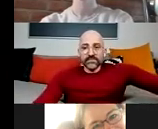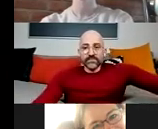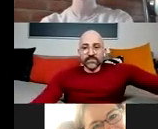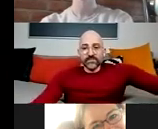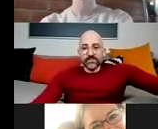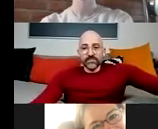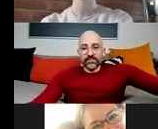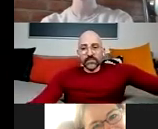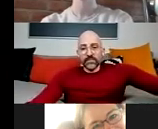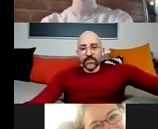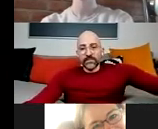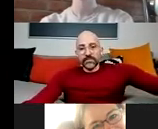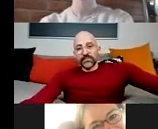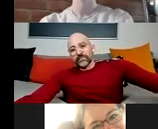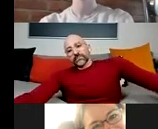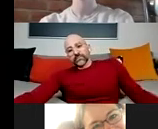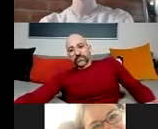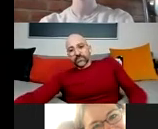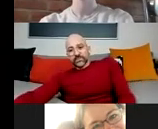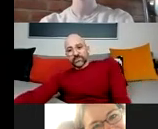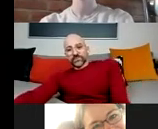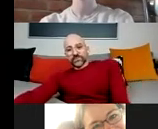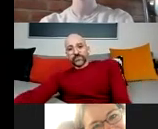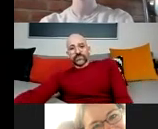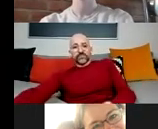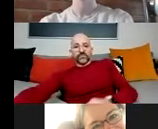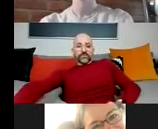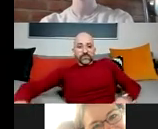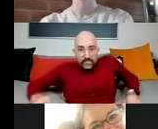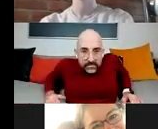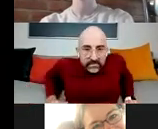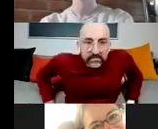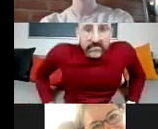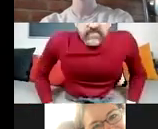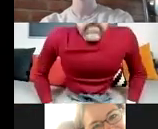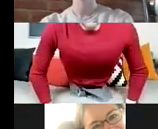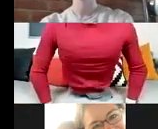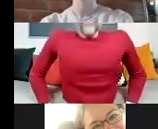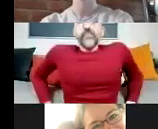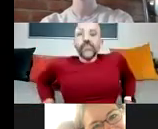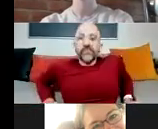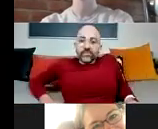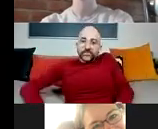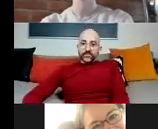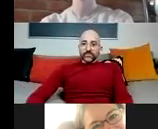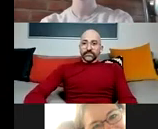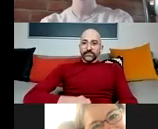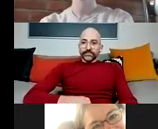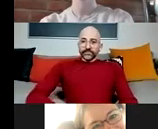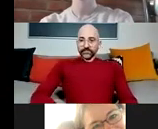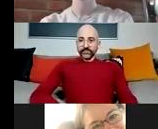a cream graphic with a blue gradient border. It has the words